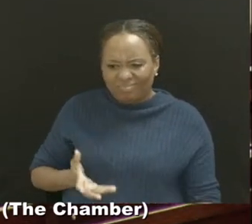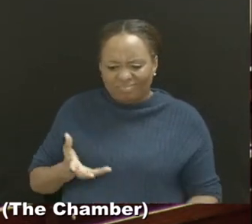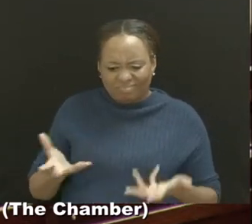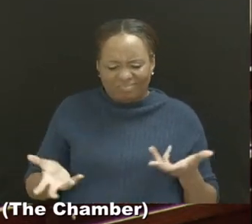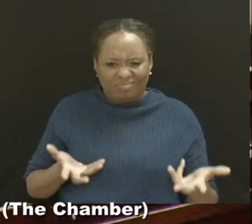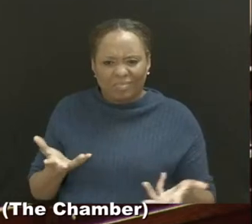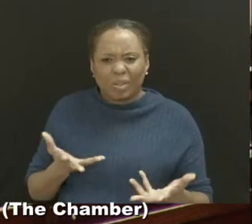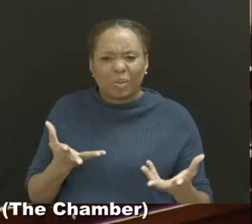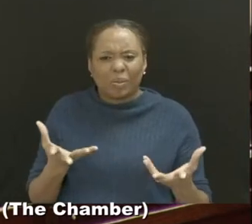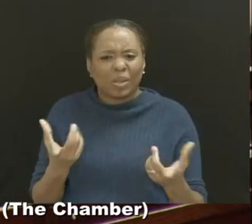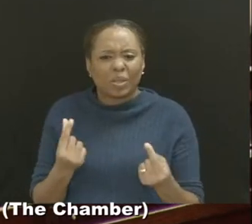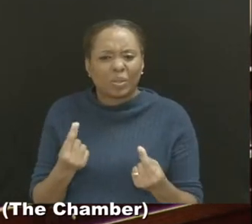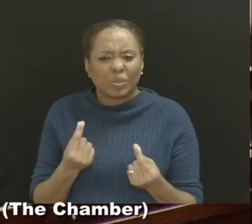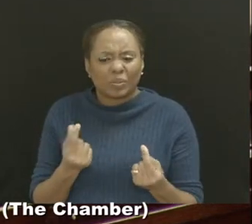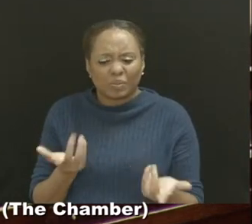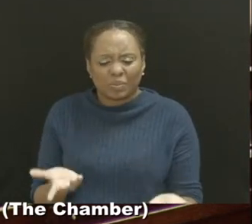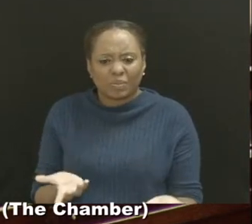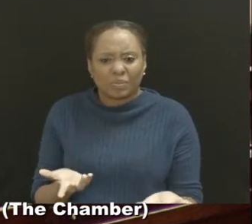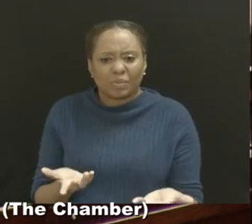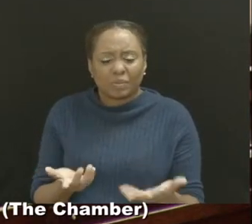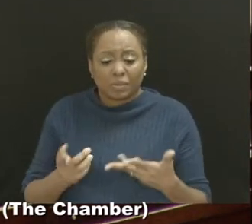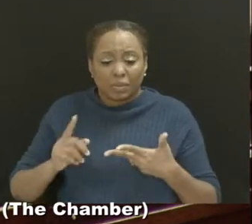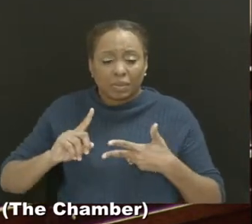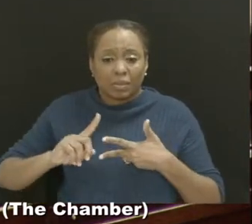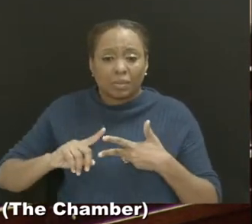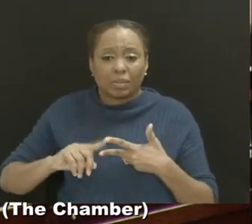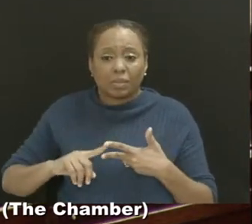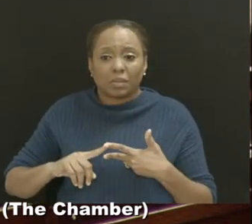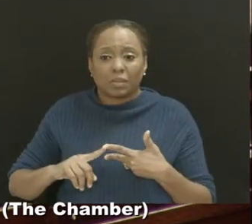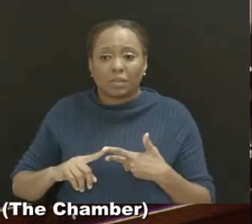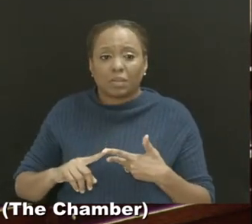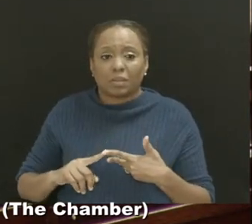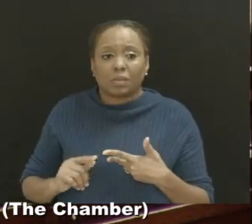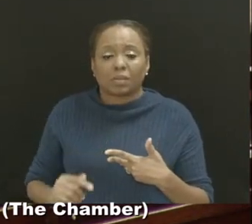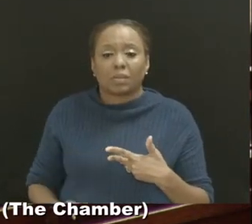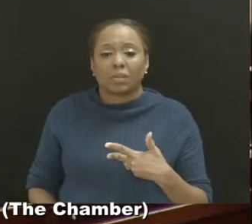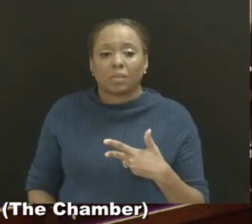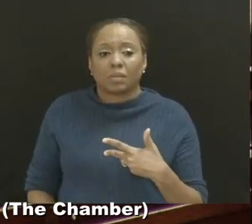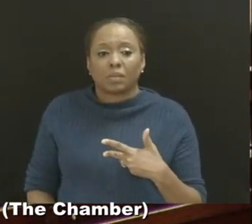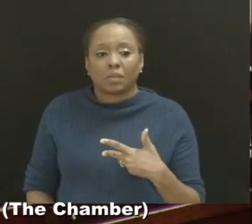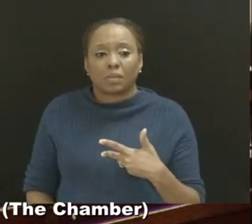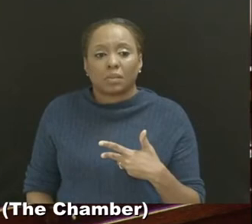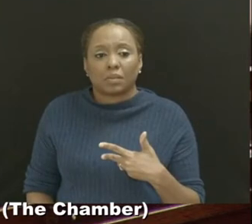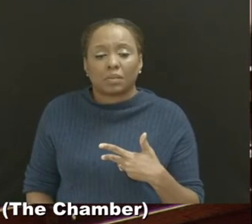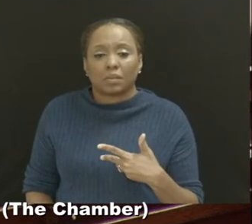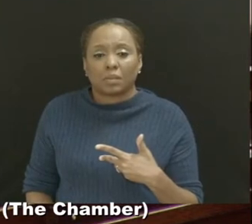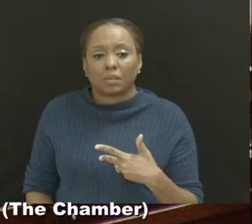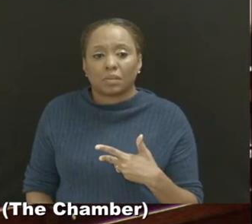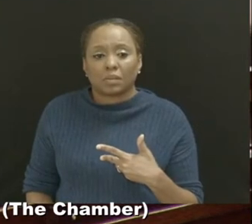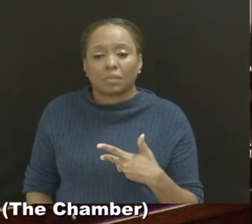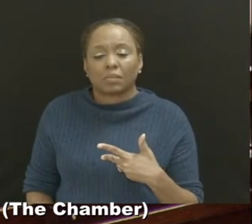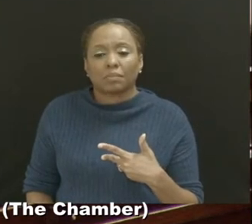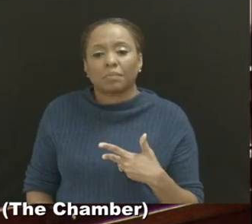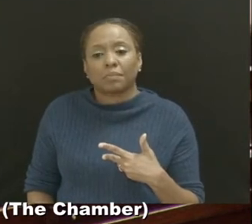I also want to find out what or